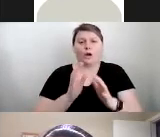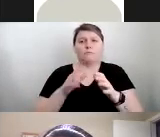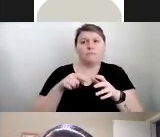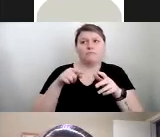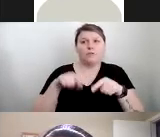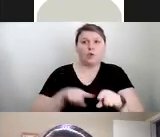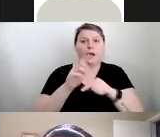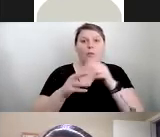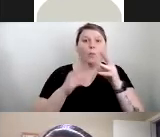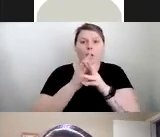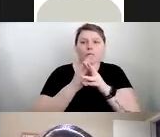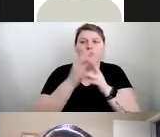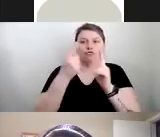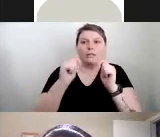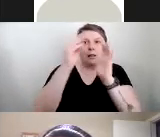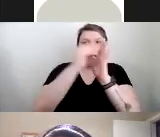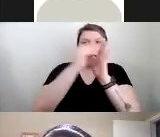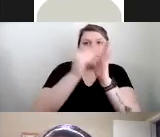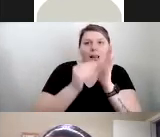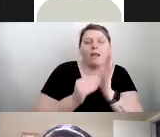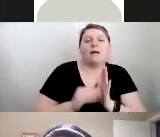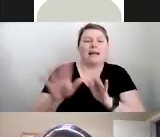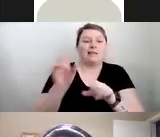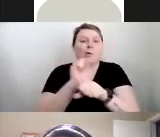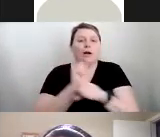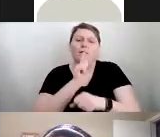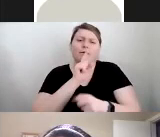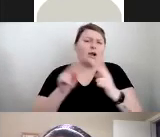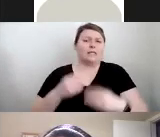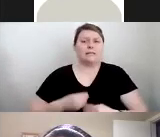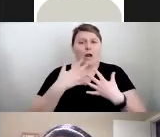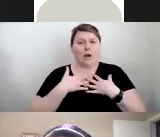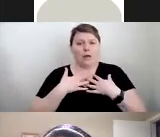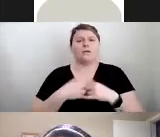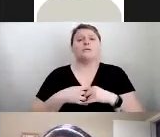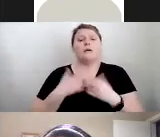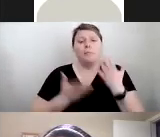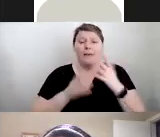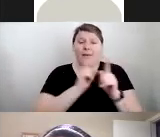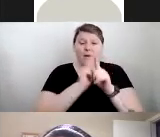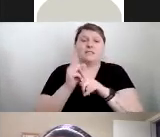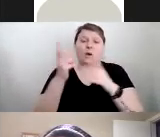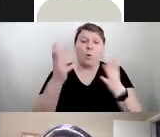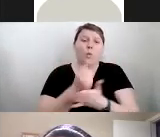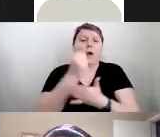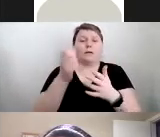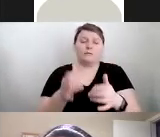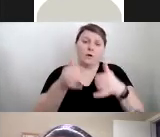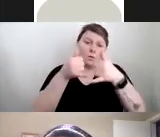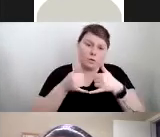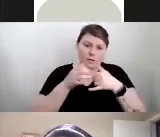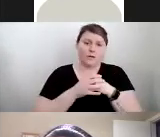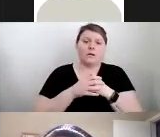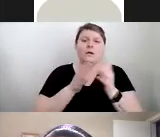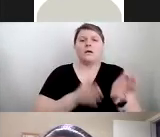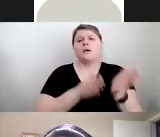documenting his good deeds. It's a very inspiring book. Maybe also a Pulitzer Prize winner. And then